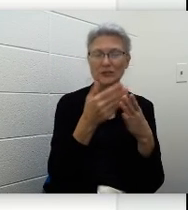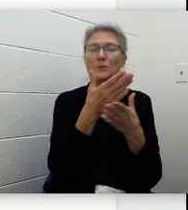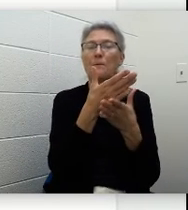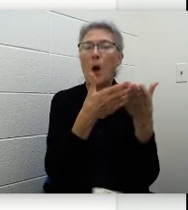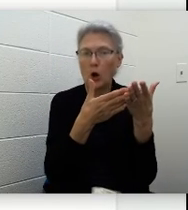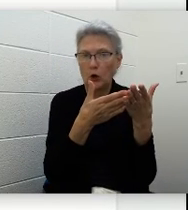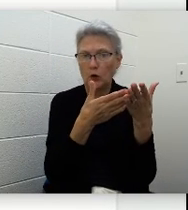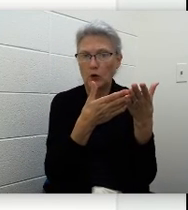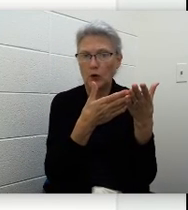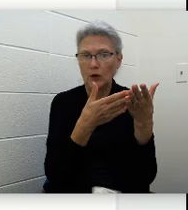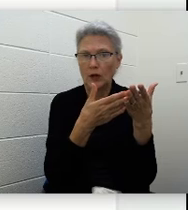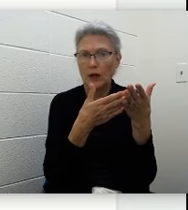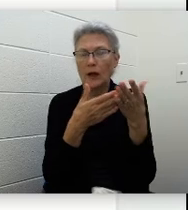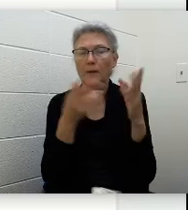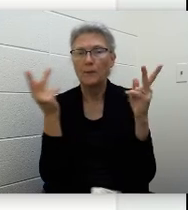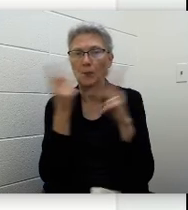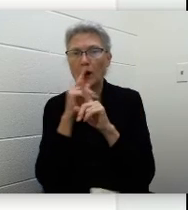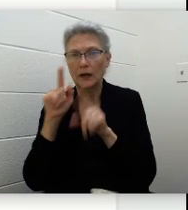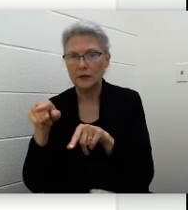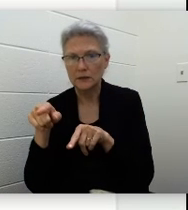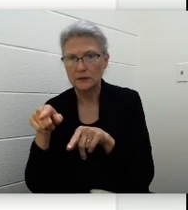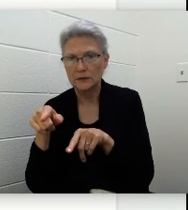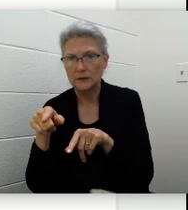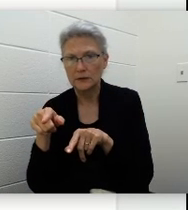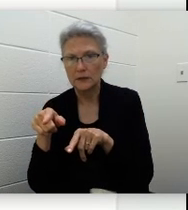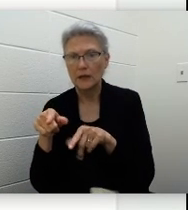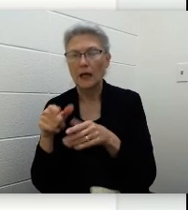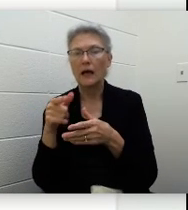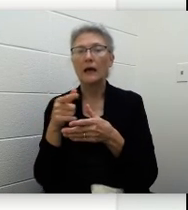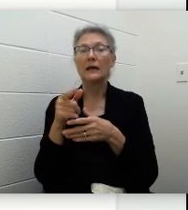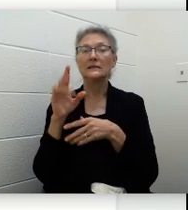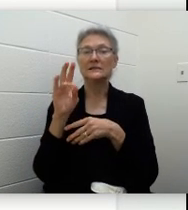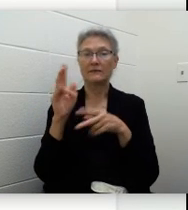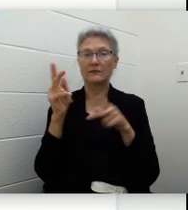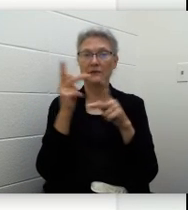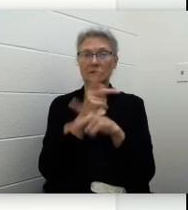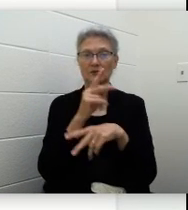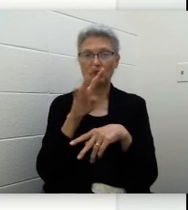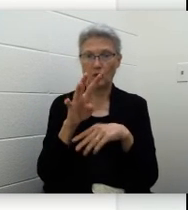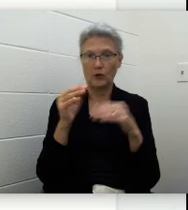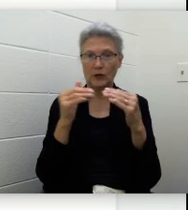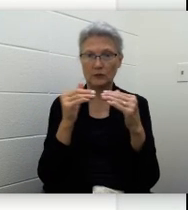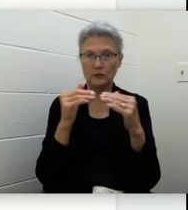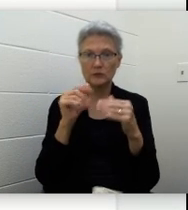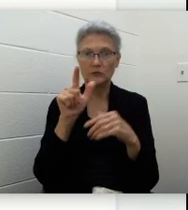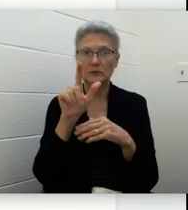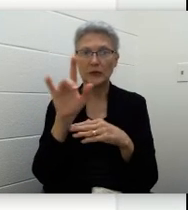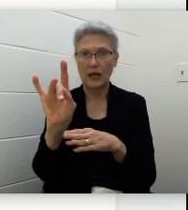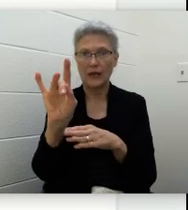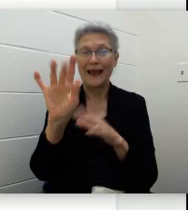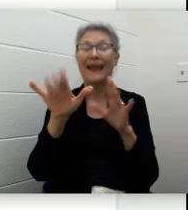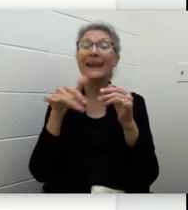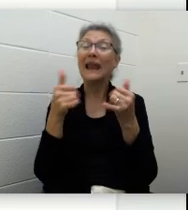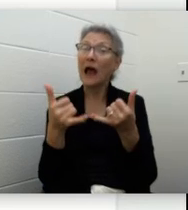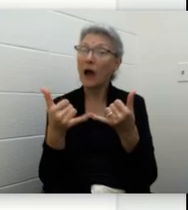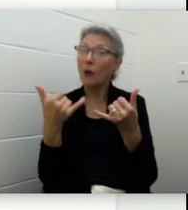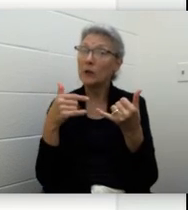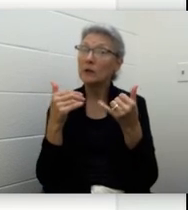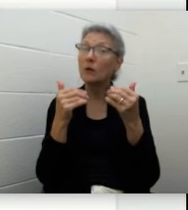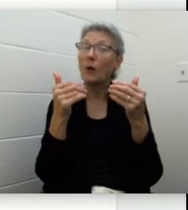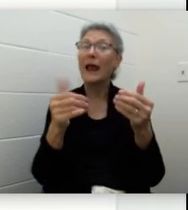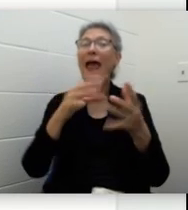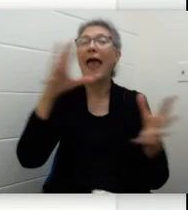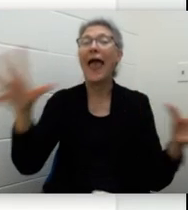part, so that's a partial product. 7 times 4 is 28. Now, we need to go ahead